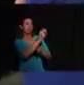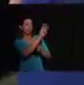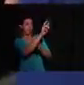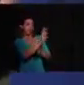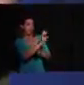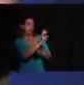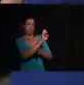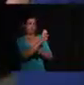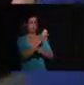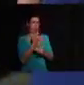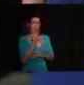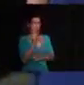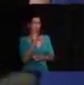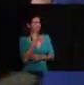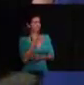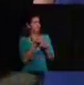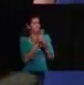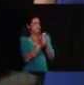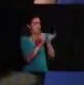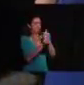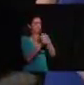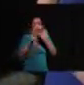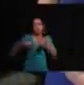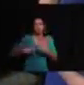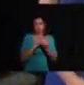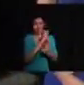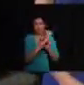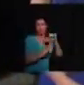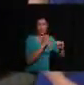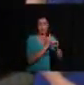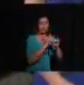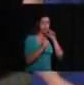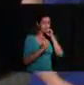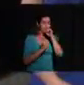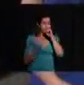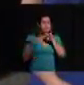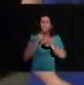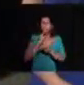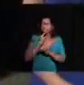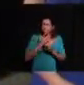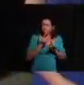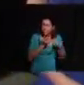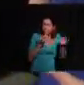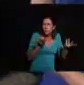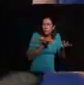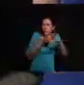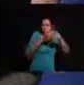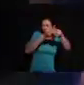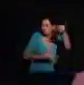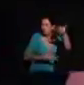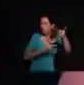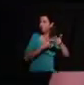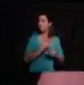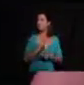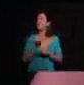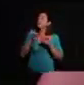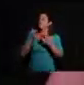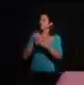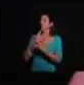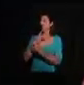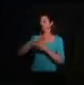with Make a Change in your time with them, and you've been instrumental in those changes. Can you tell us about that? Yes. It